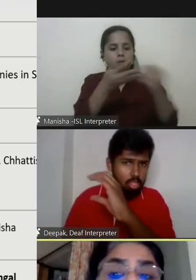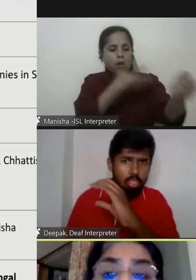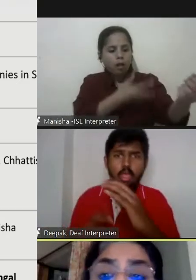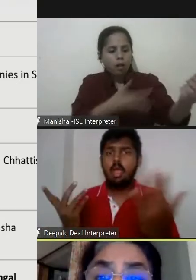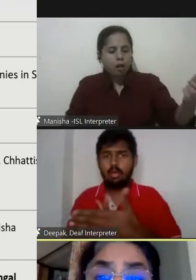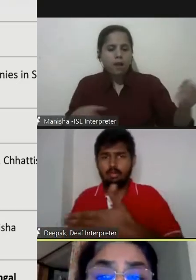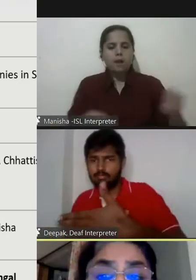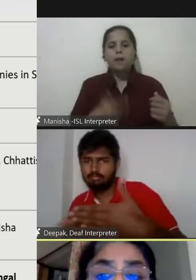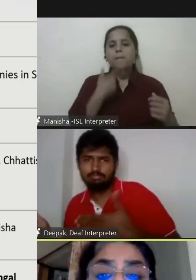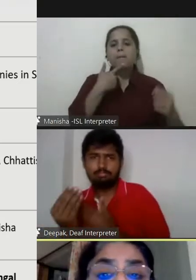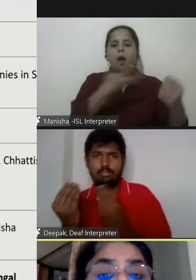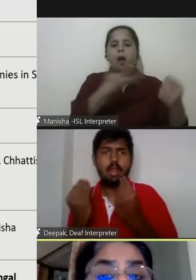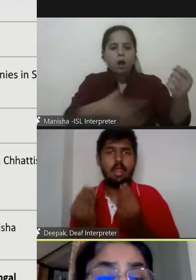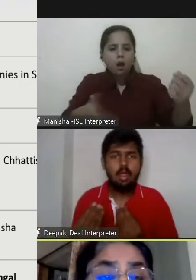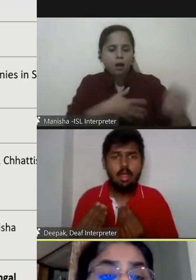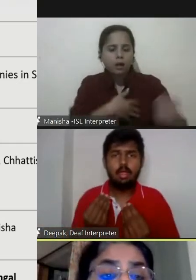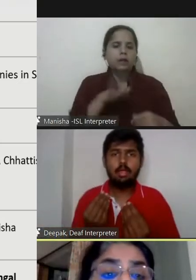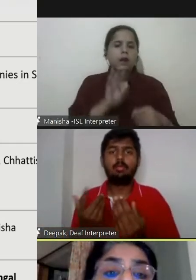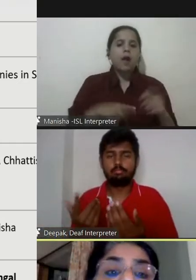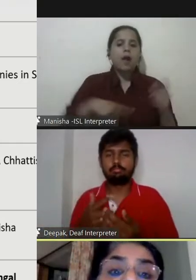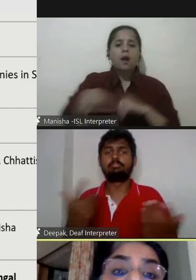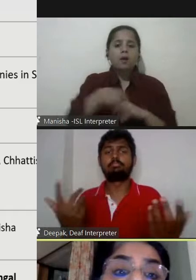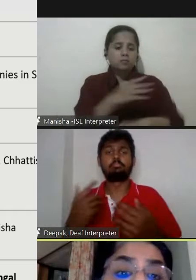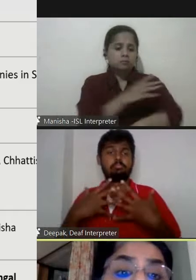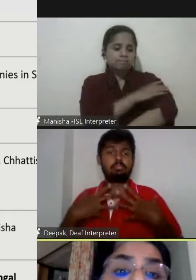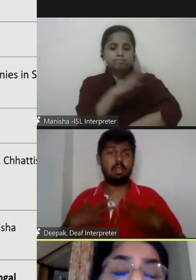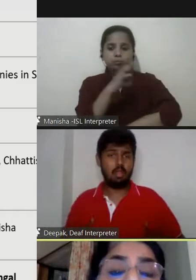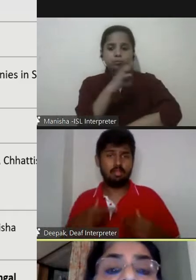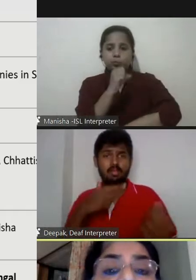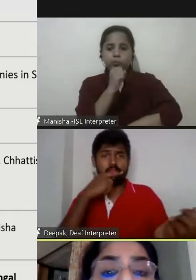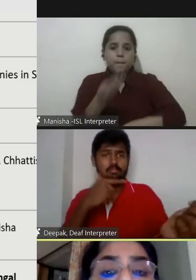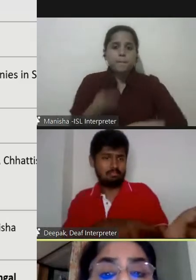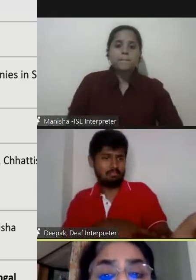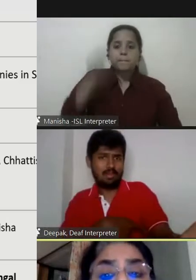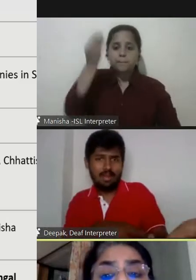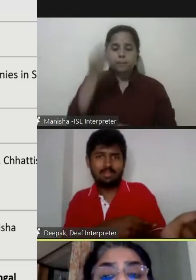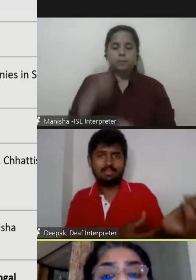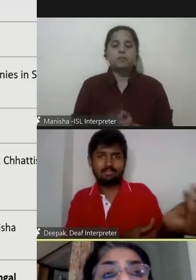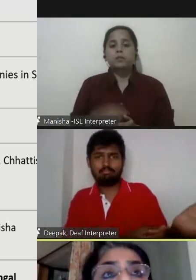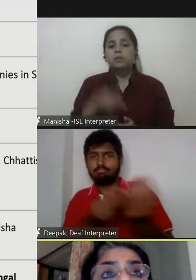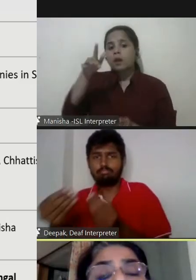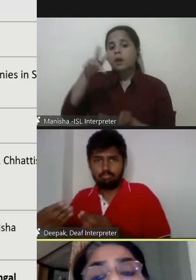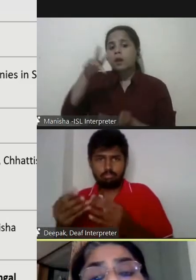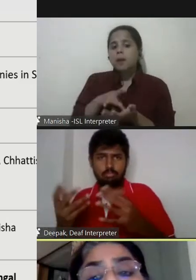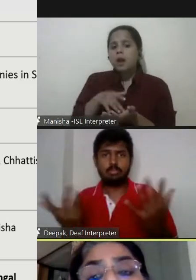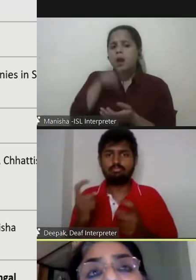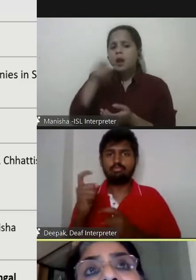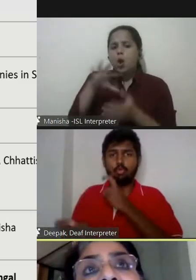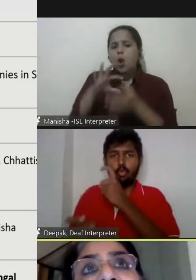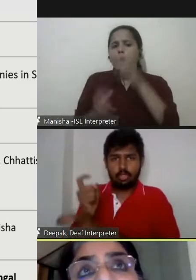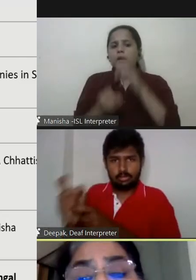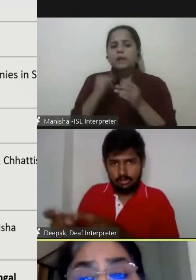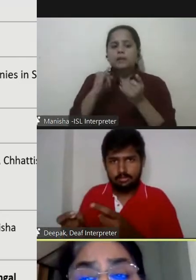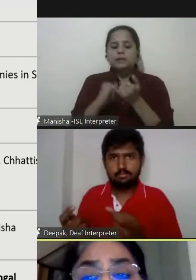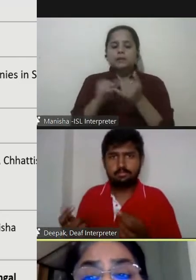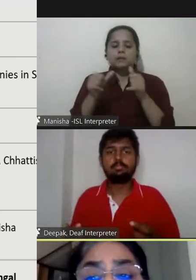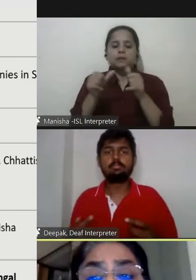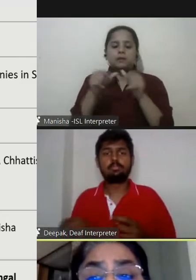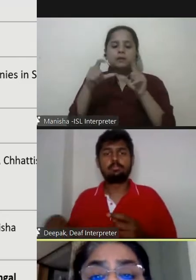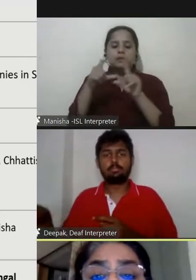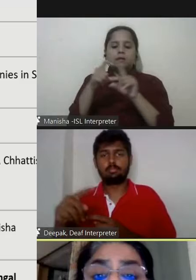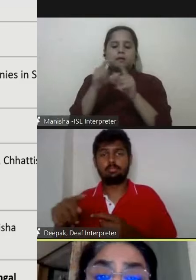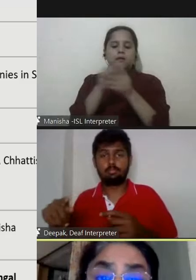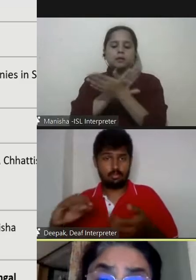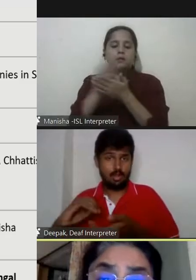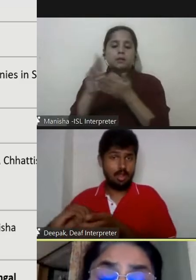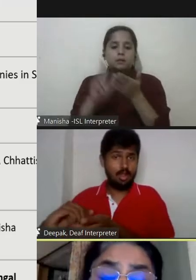anemia, cancer, high blood pressure, TB. Sadhana in Odisha, working again in the rural and tribal